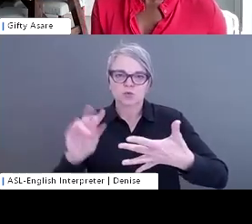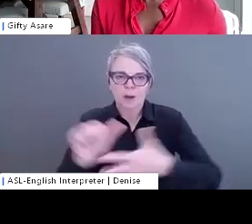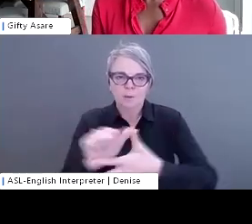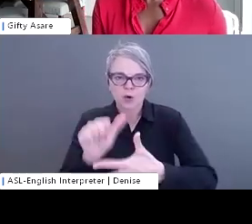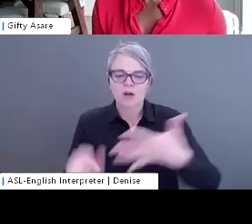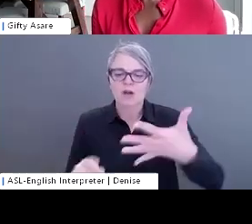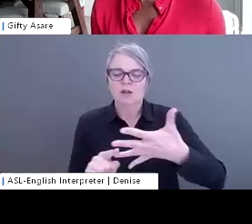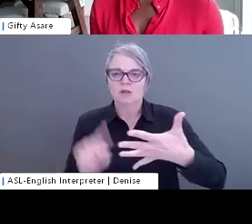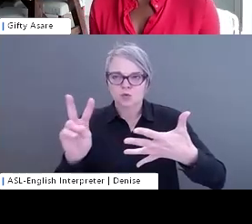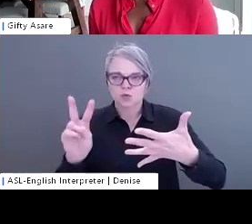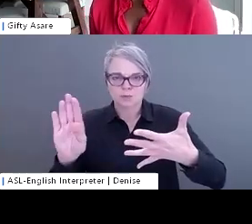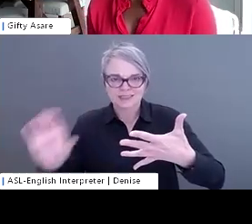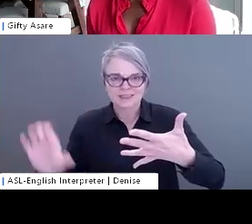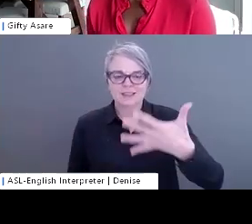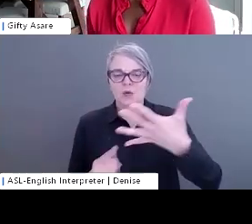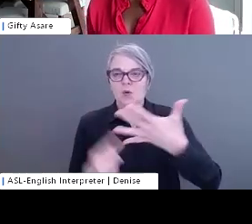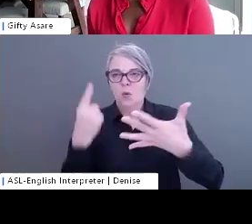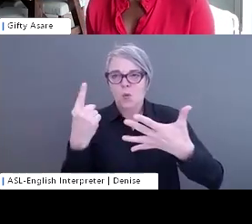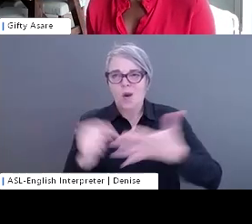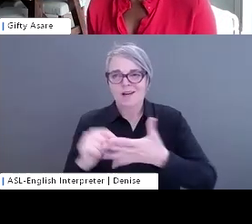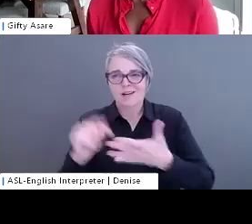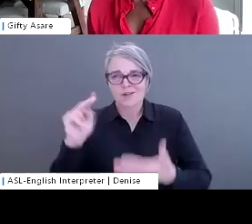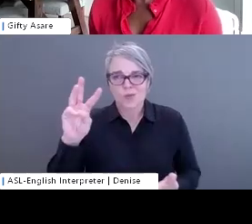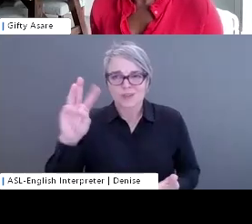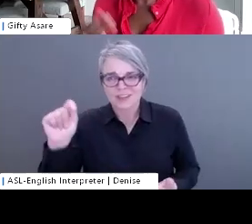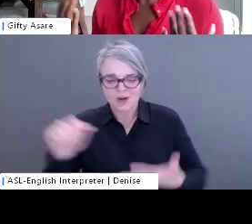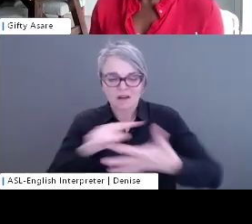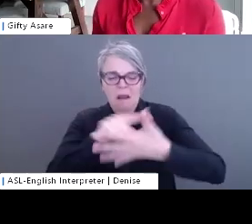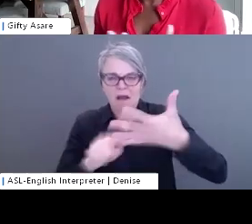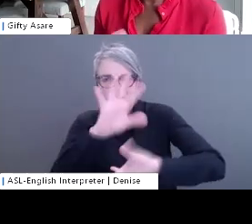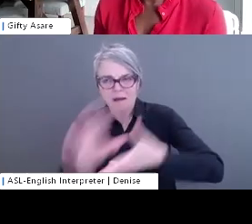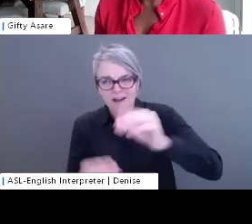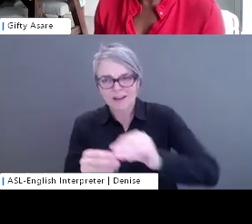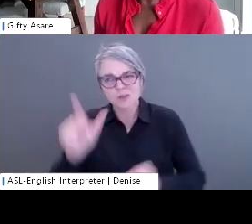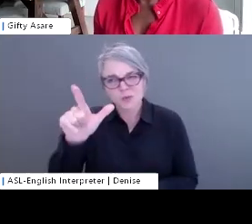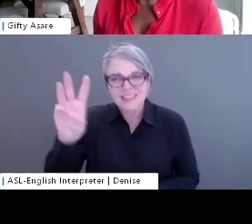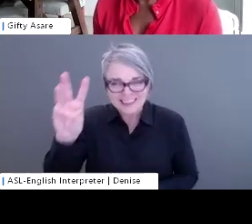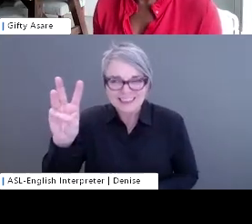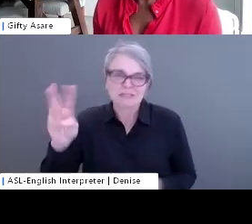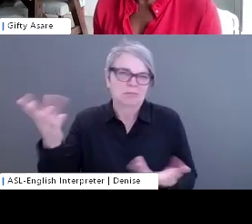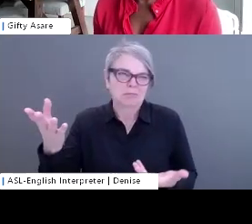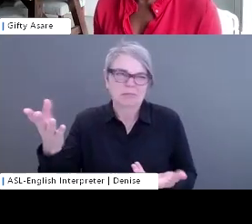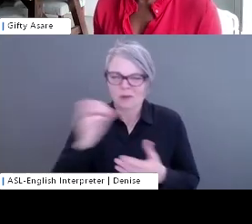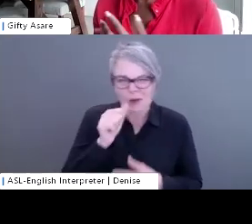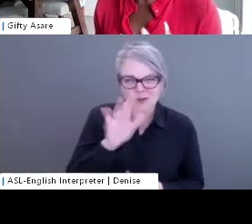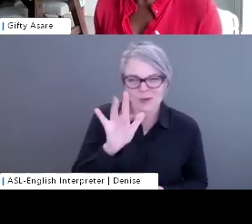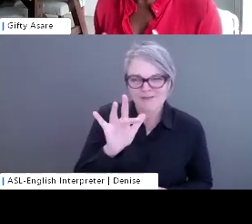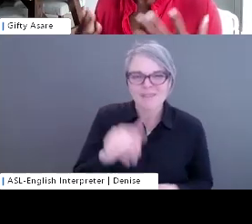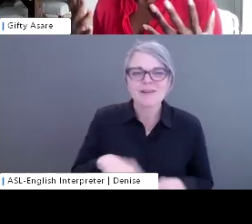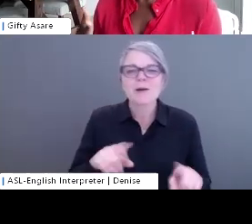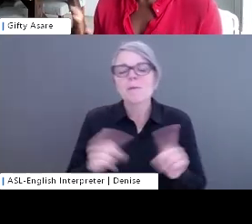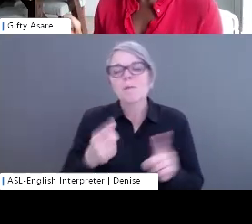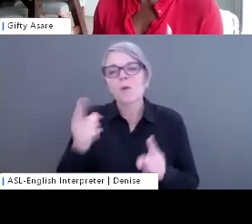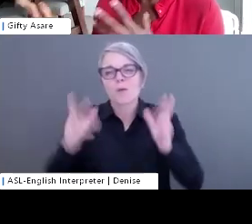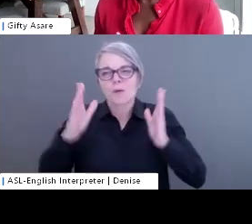we realize that this is 26. And so we're over, but that's because 1 individual shared that they considered themselves